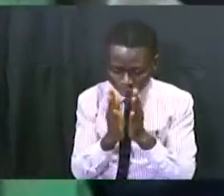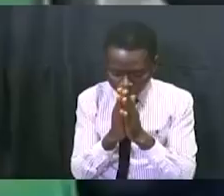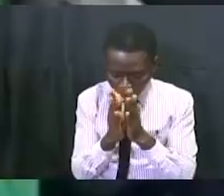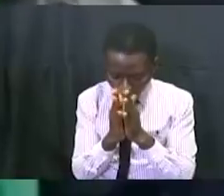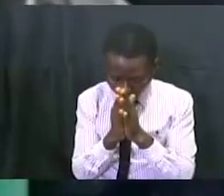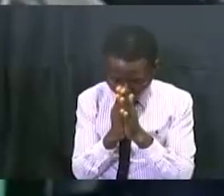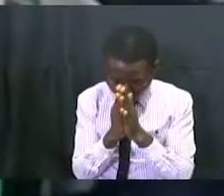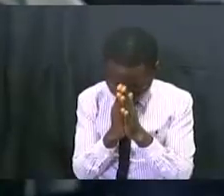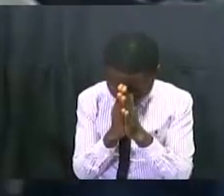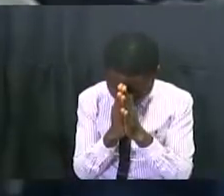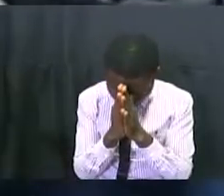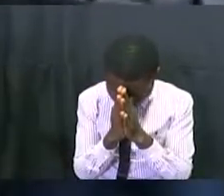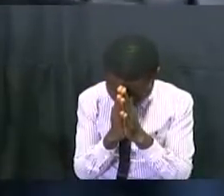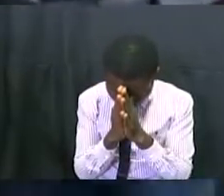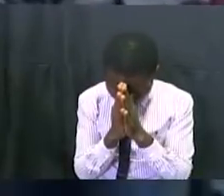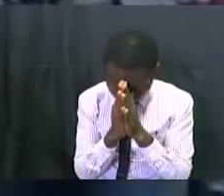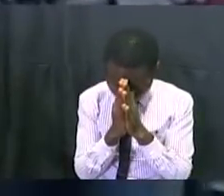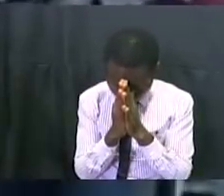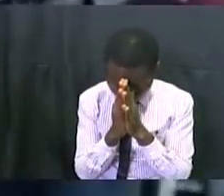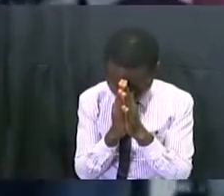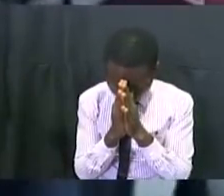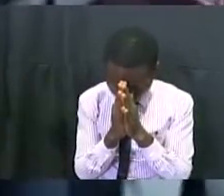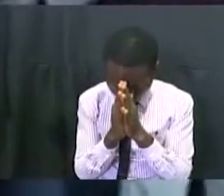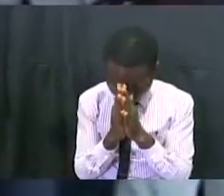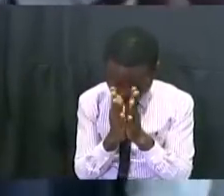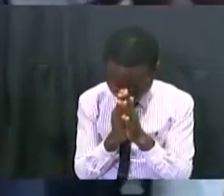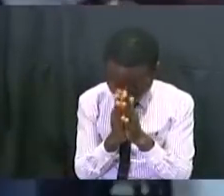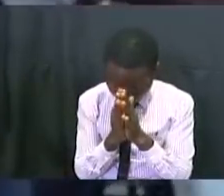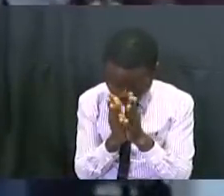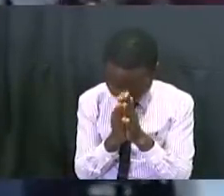basanda. Biri atoka yende.